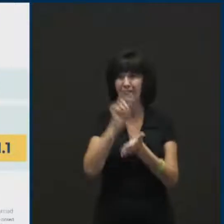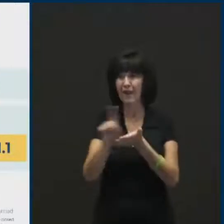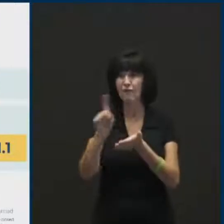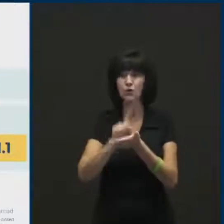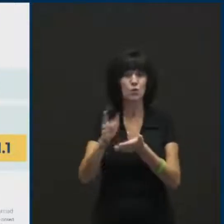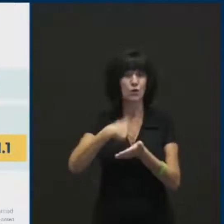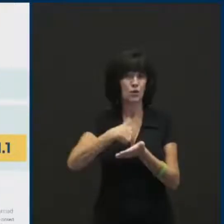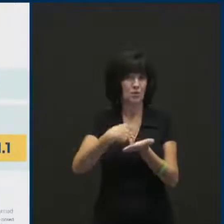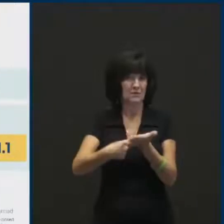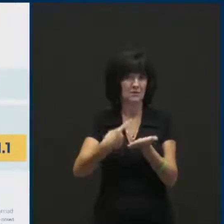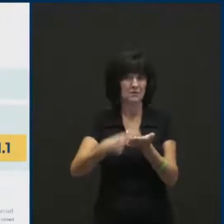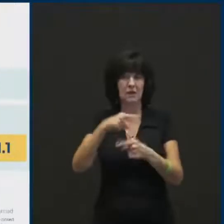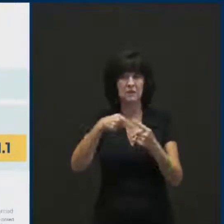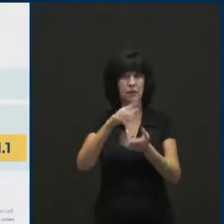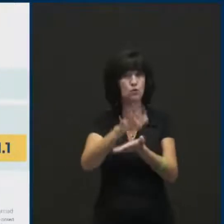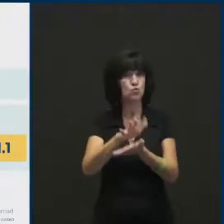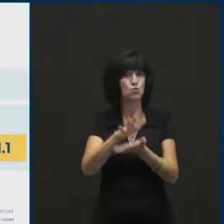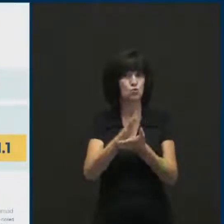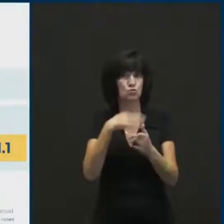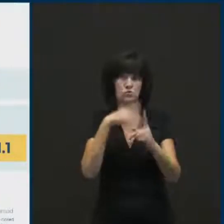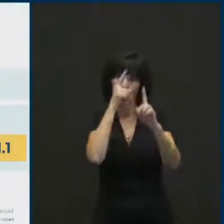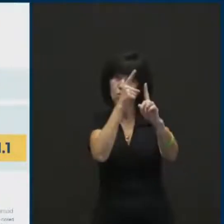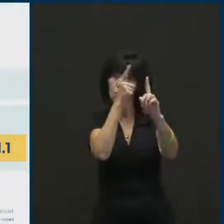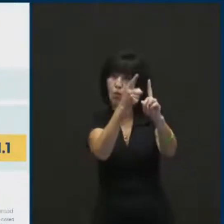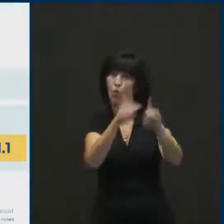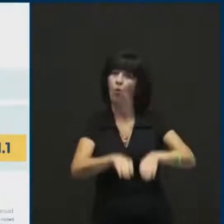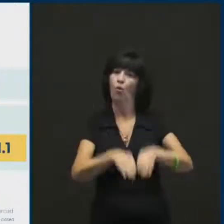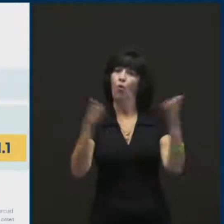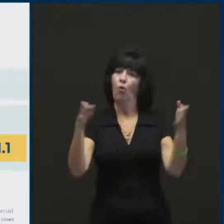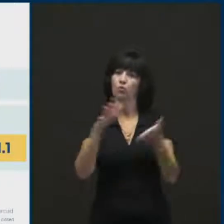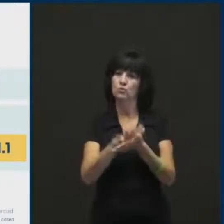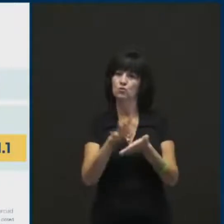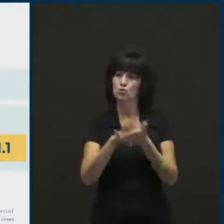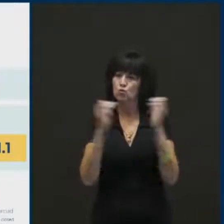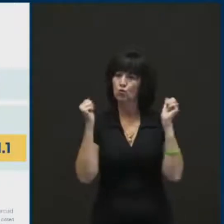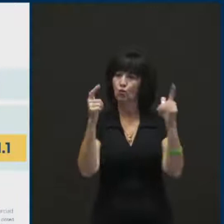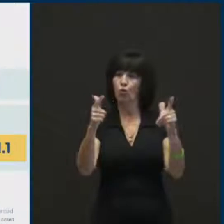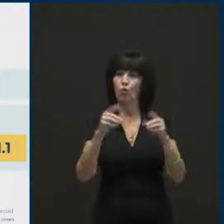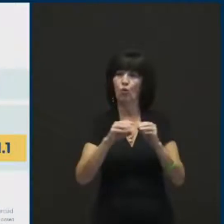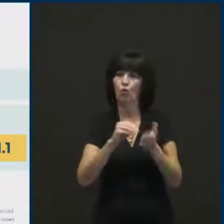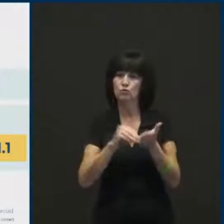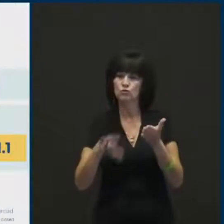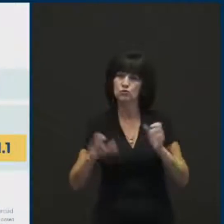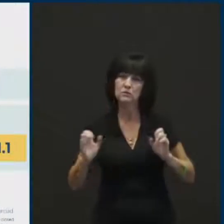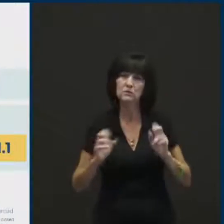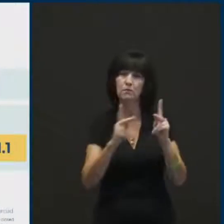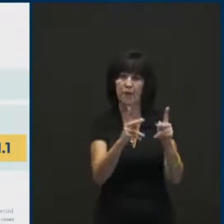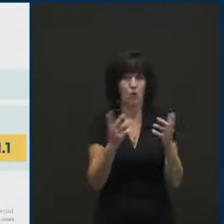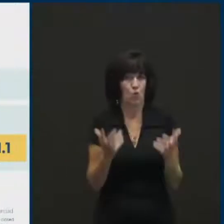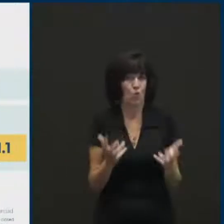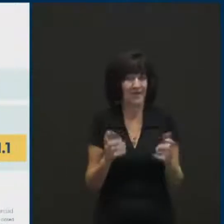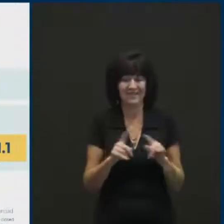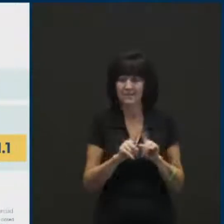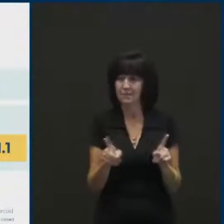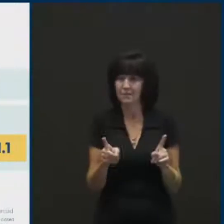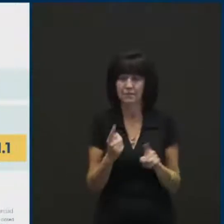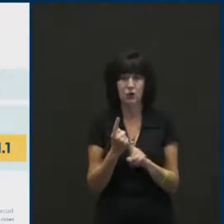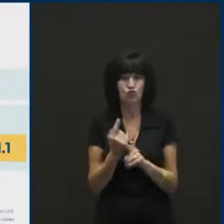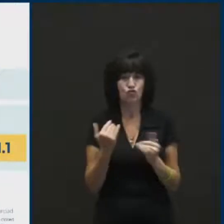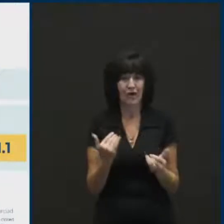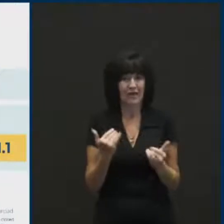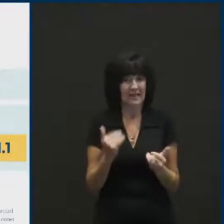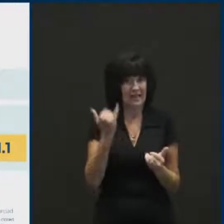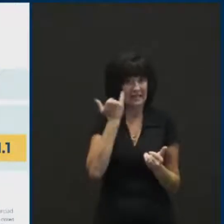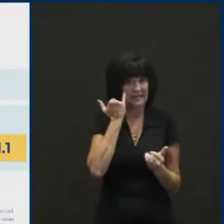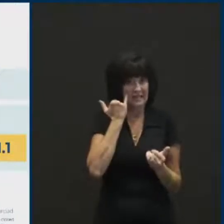reopening criteria. We're still solidly in the hybrid minimum to moderate community spread. You hopefully saw it